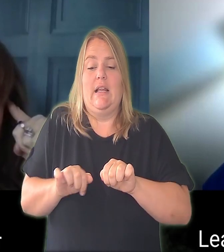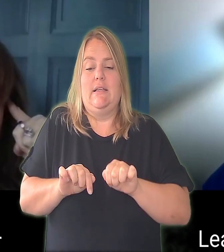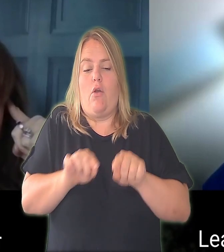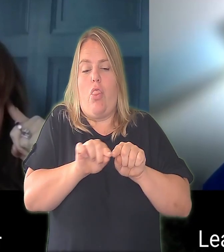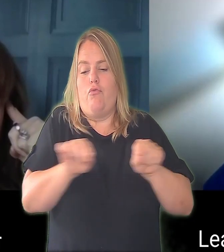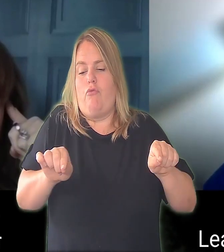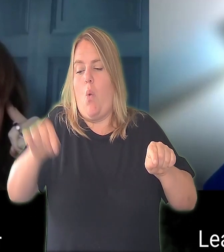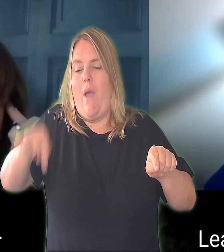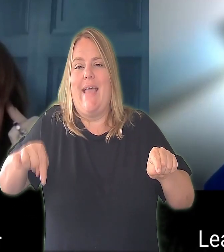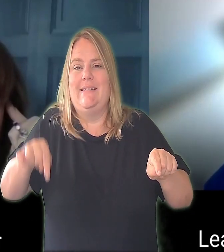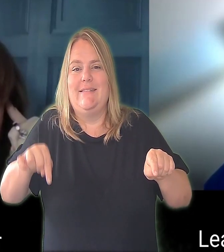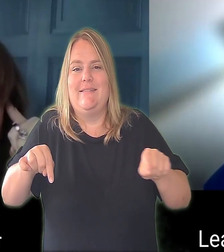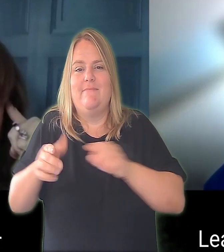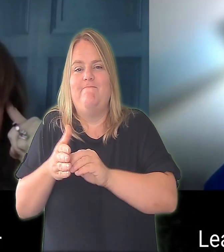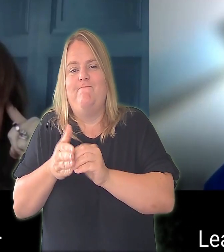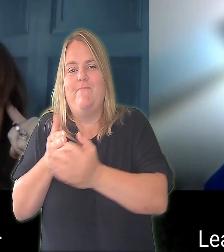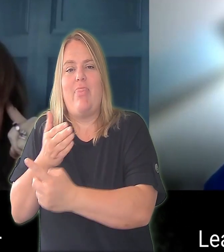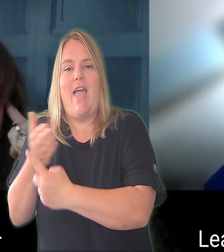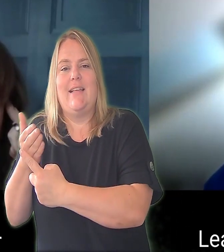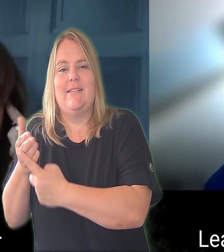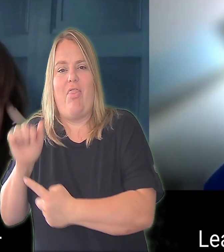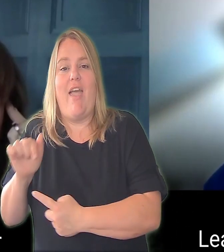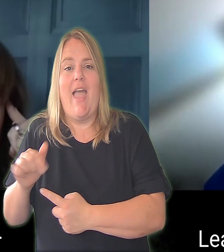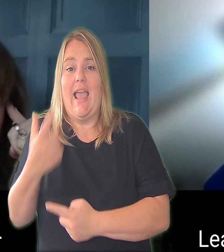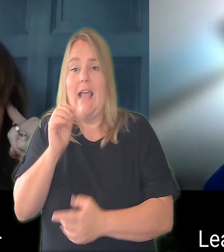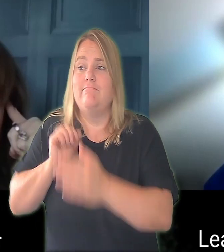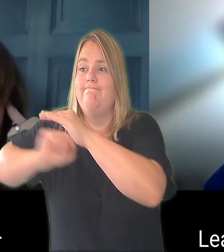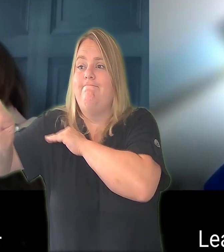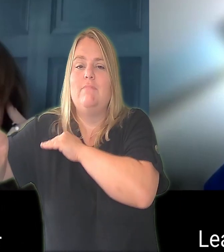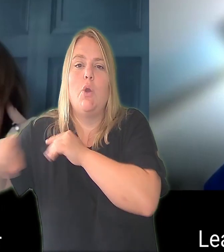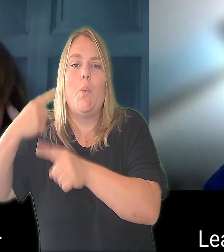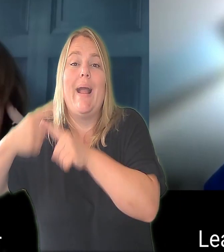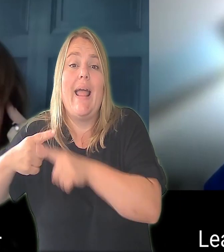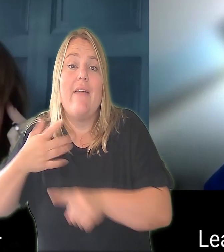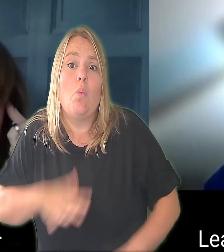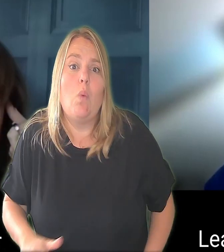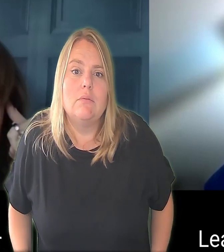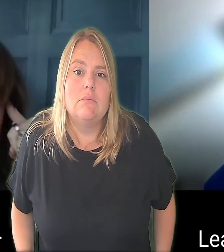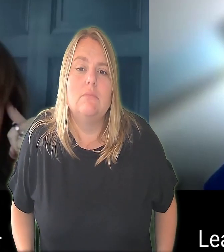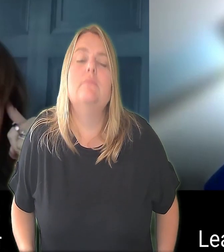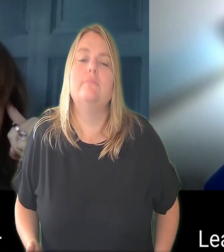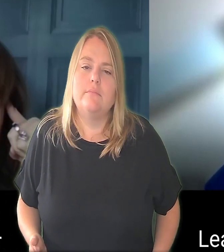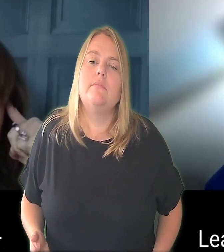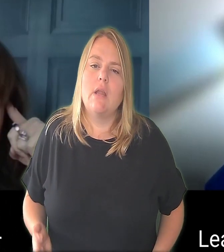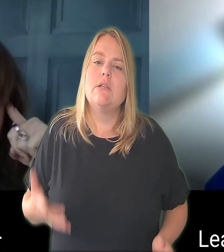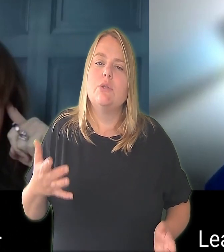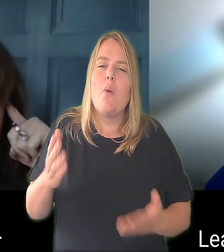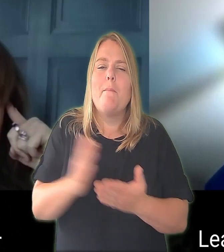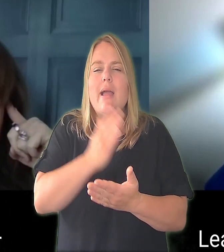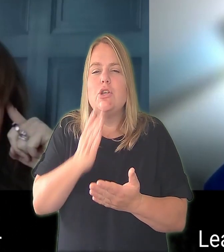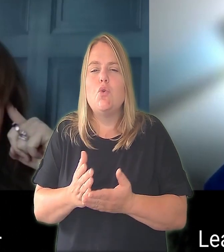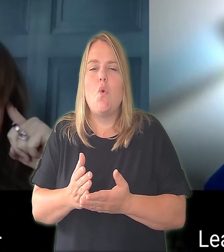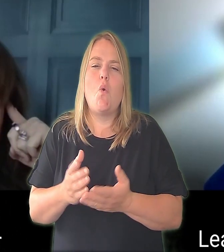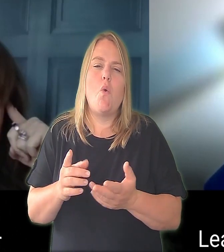the fact that they can allows them to feel safe in the space. So if you're moving things into more of a semicircle, just something to bear in mind